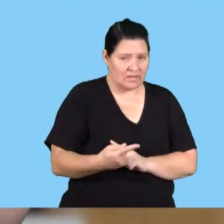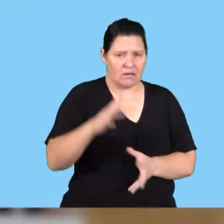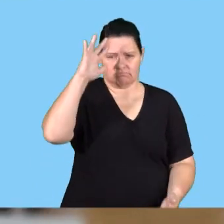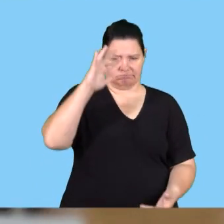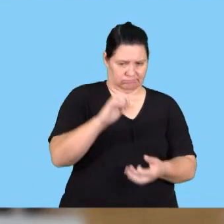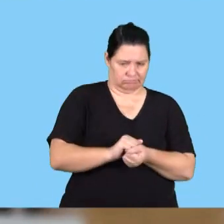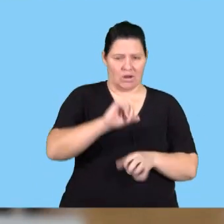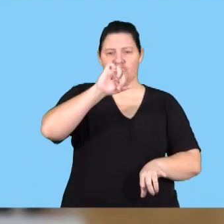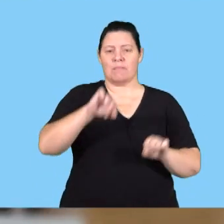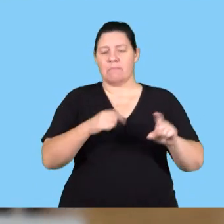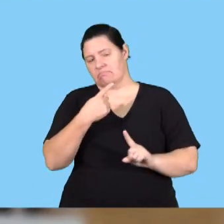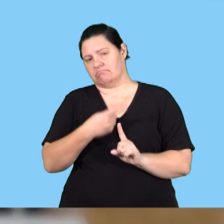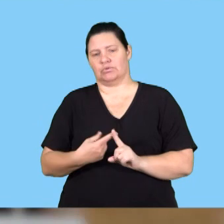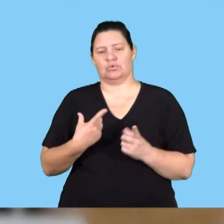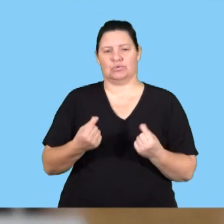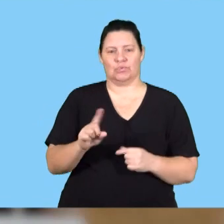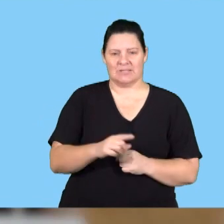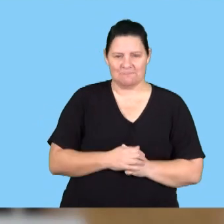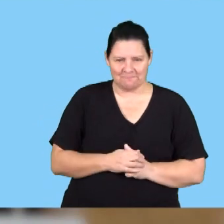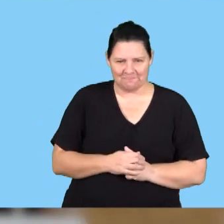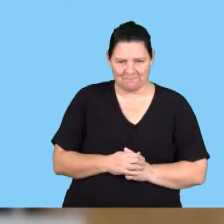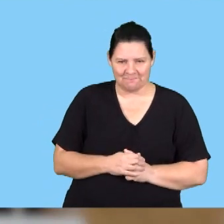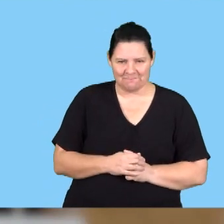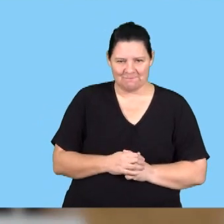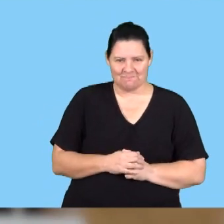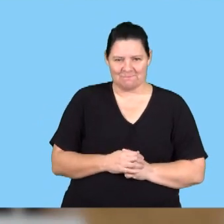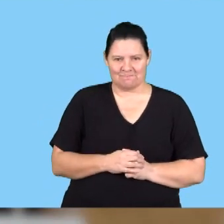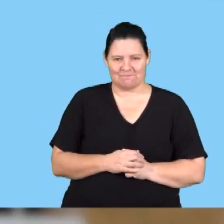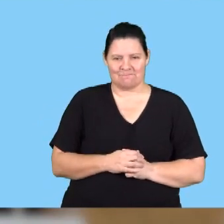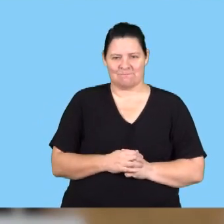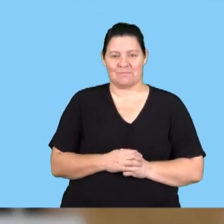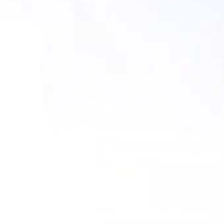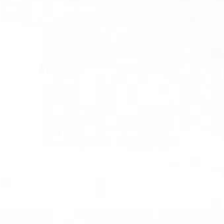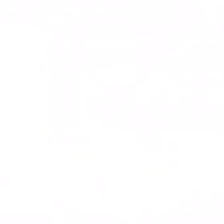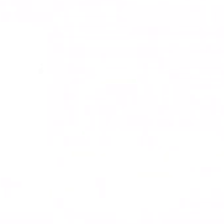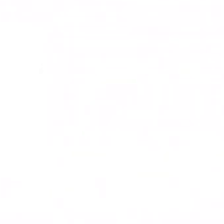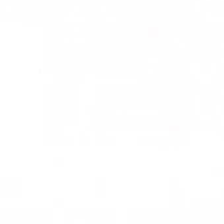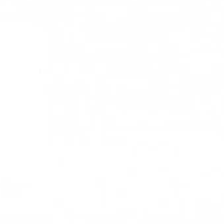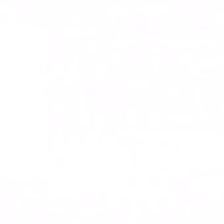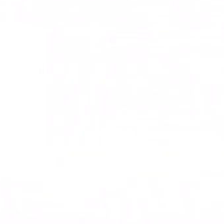break. After the break, let's quickly wrap up of what we've done in today's lesson. See you now.